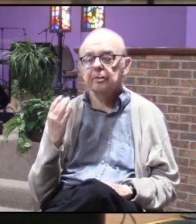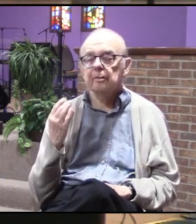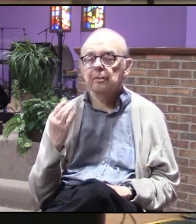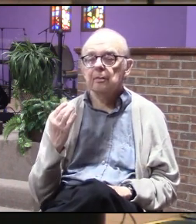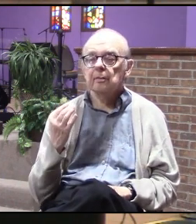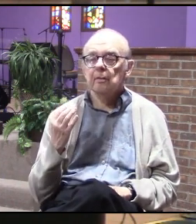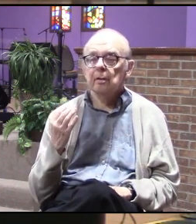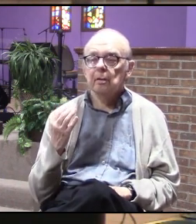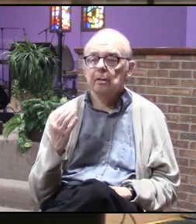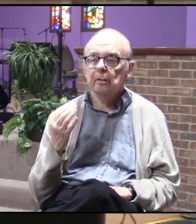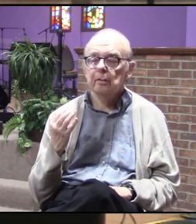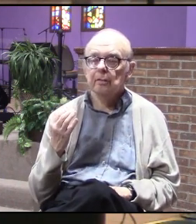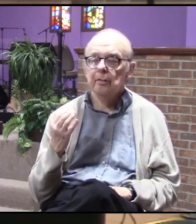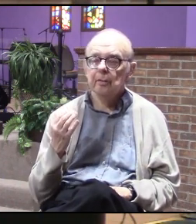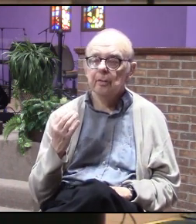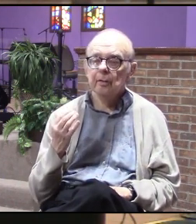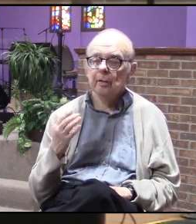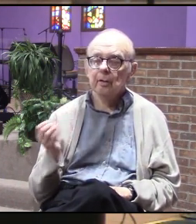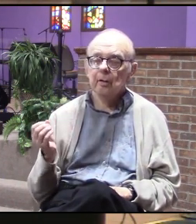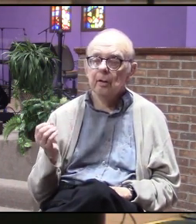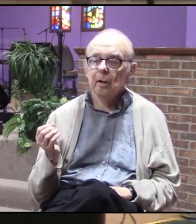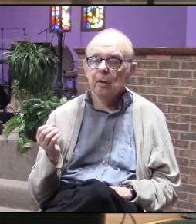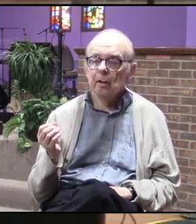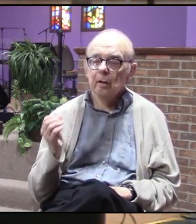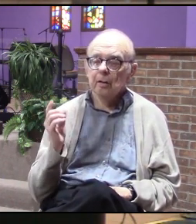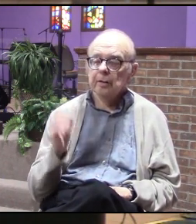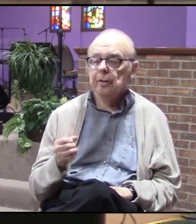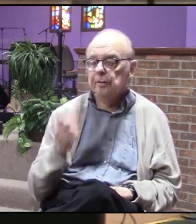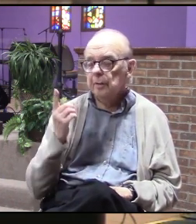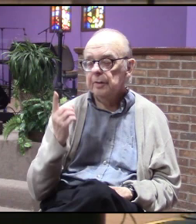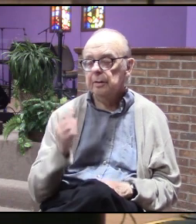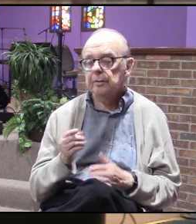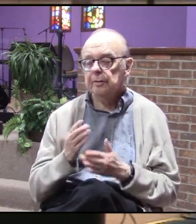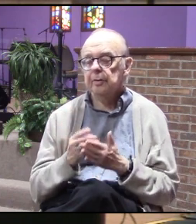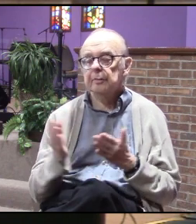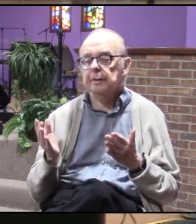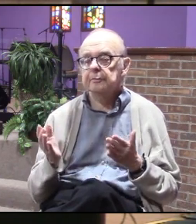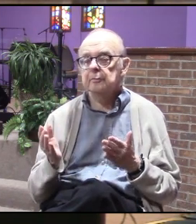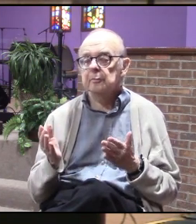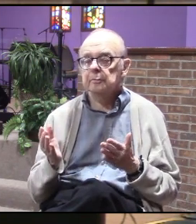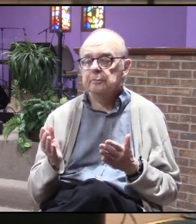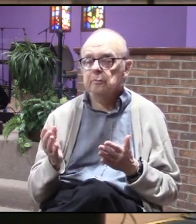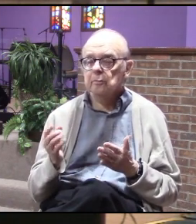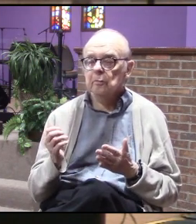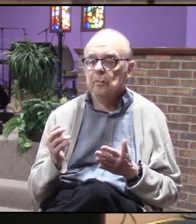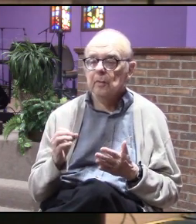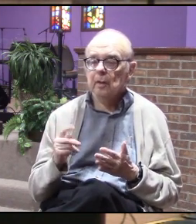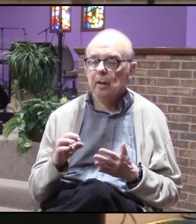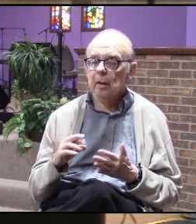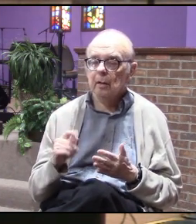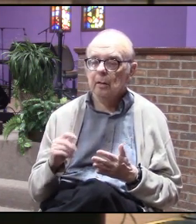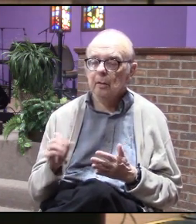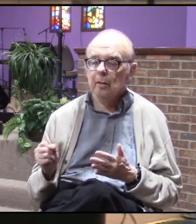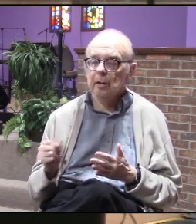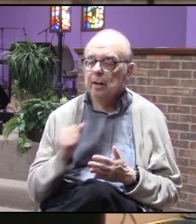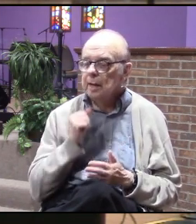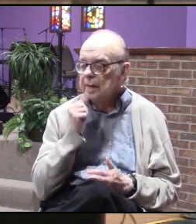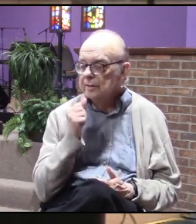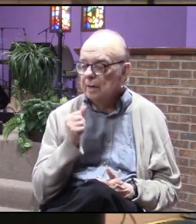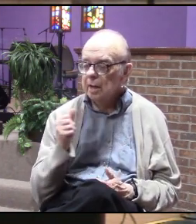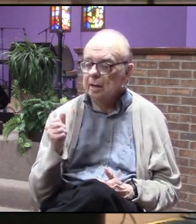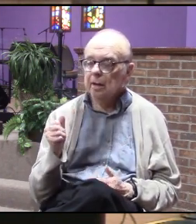grace. And you need to understand something. The Eucharist is not a